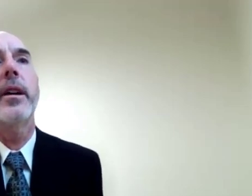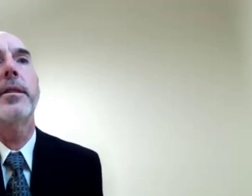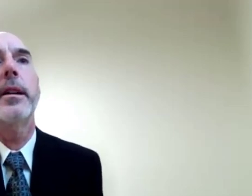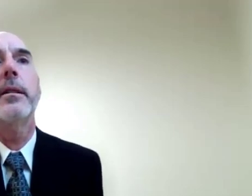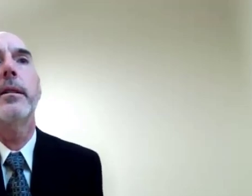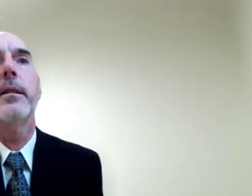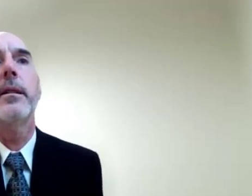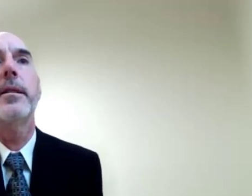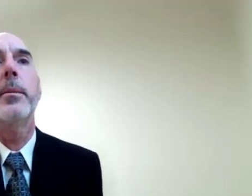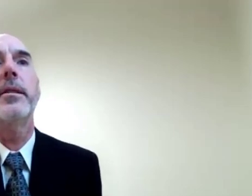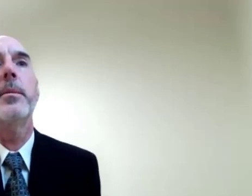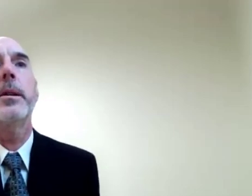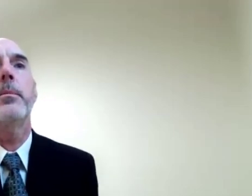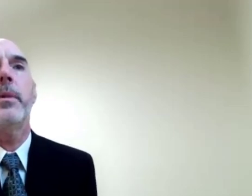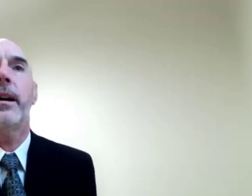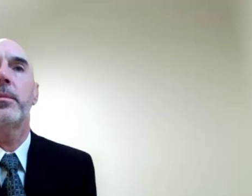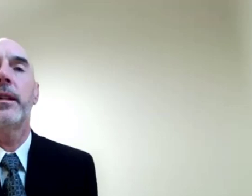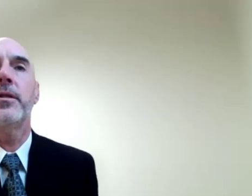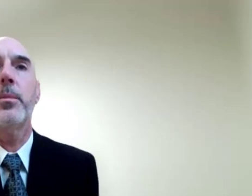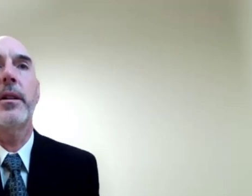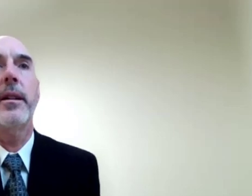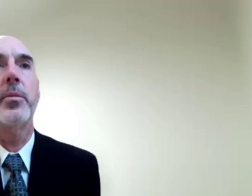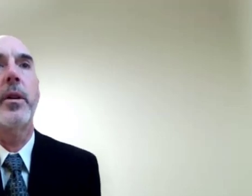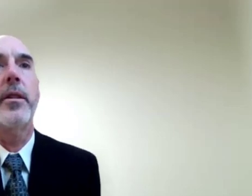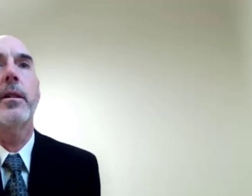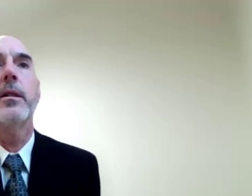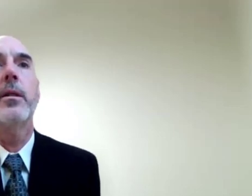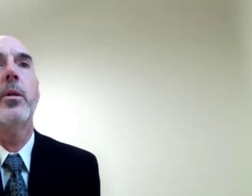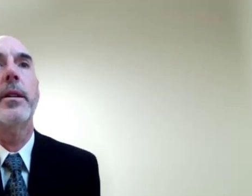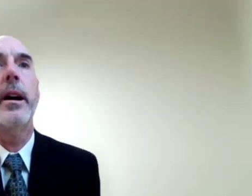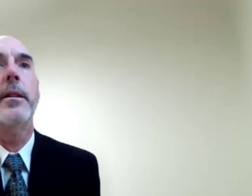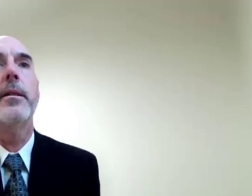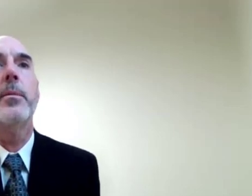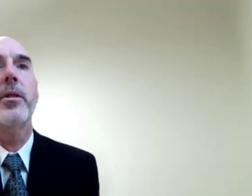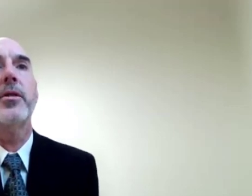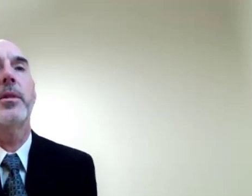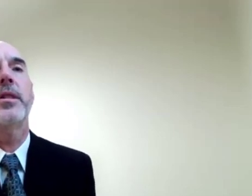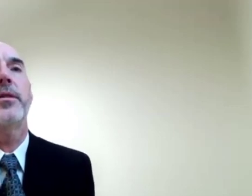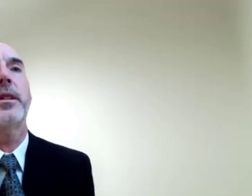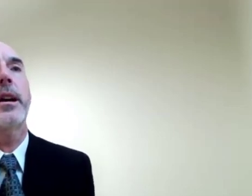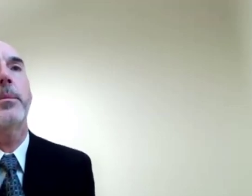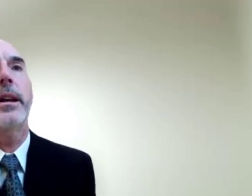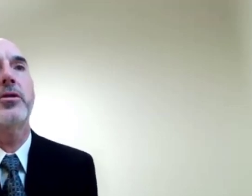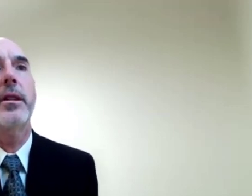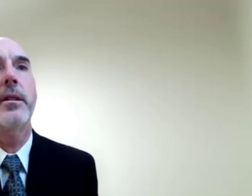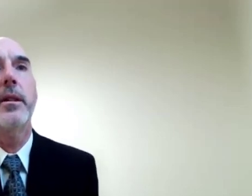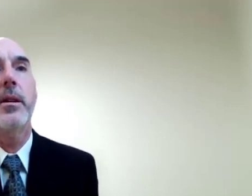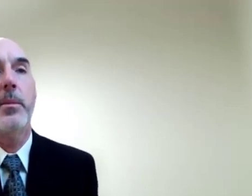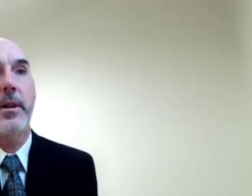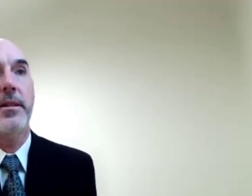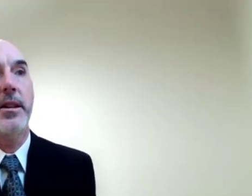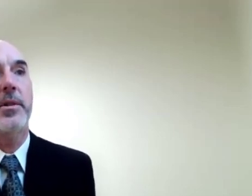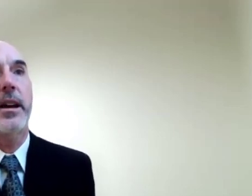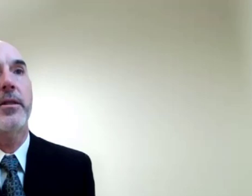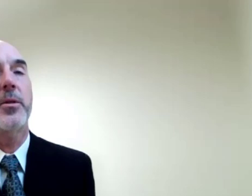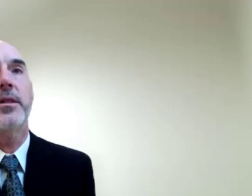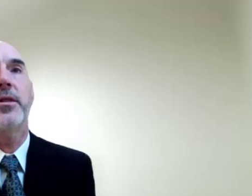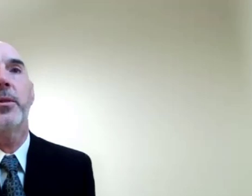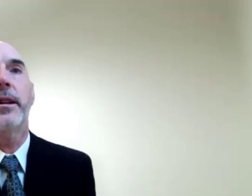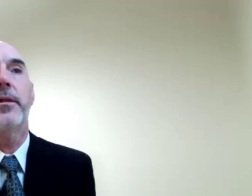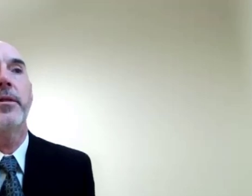confusing phrasing, seeming to be possibly interpreted as whether or not the person receives the accommodation, but it